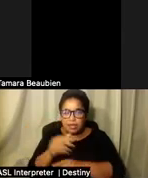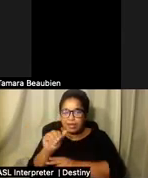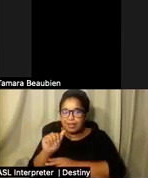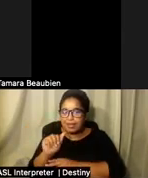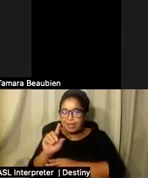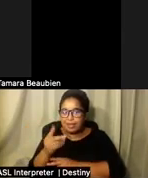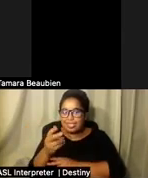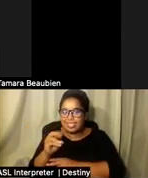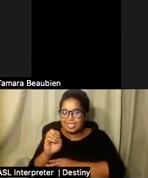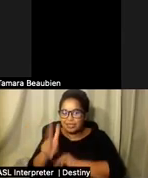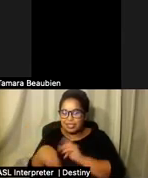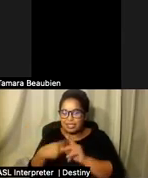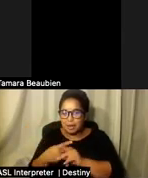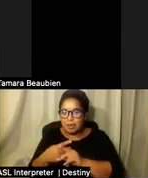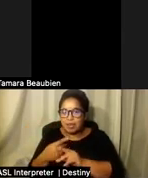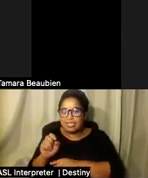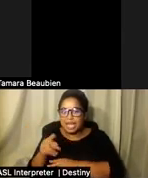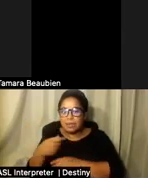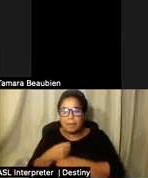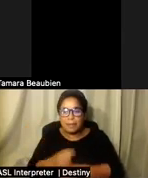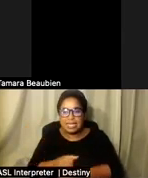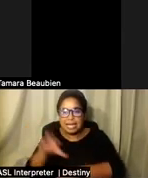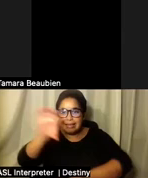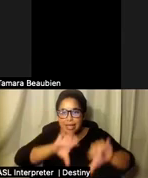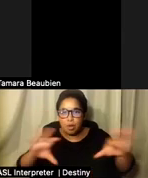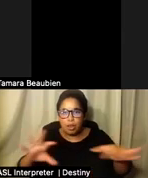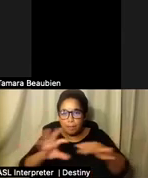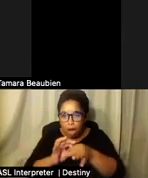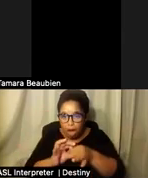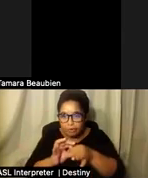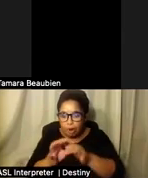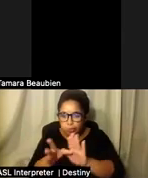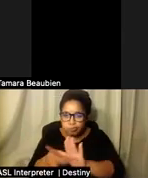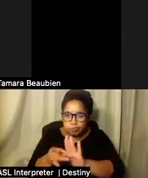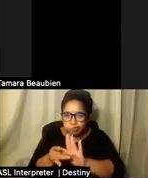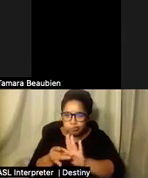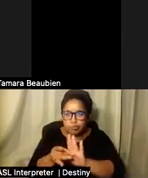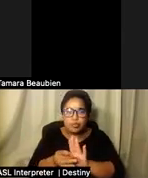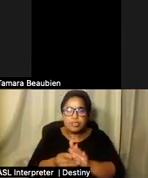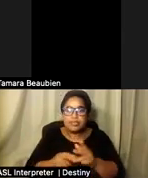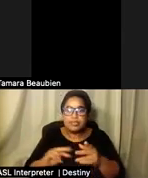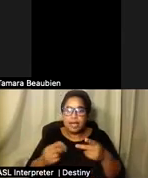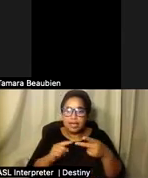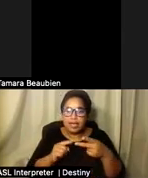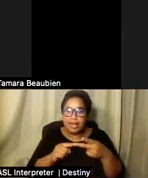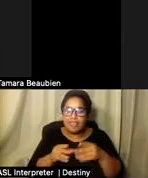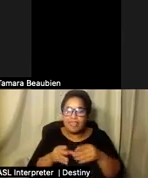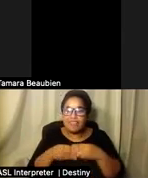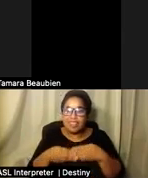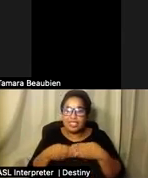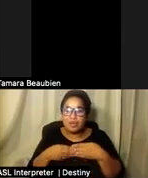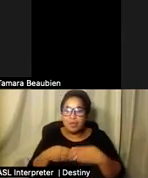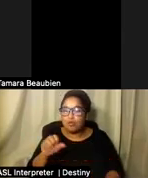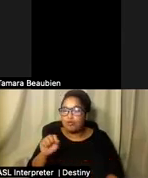adhesive tape that forms a chemical bond. Secondly, the fastener has a flexible strap.